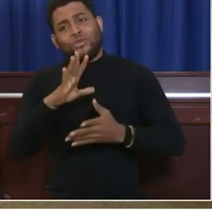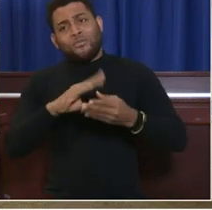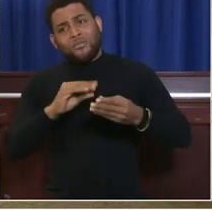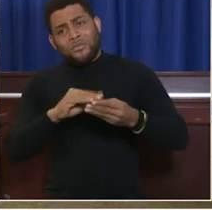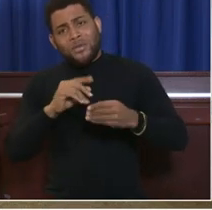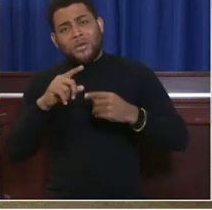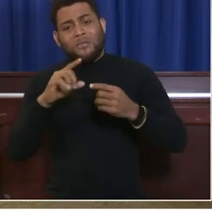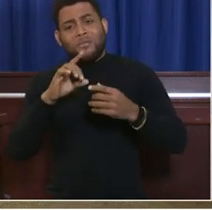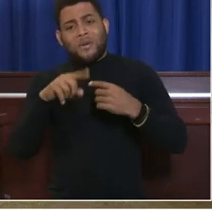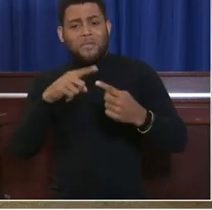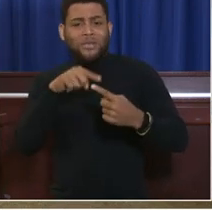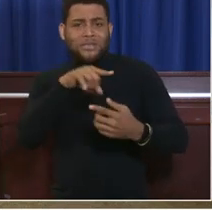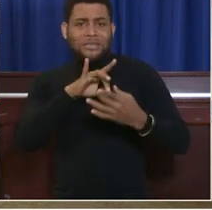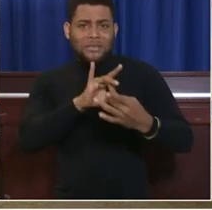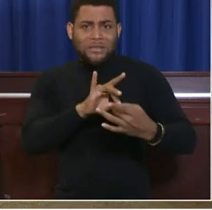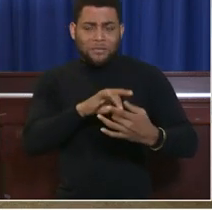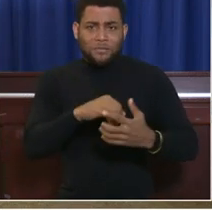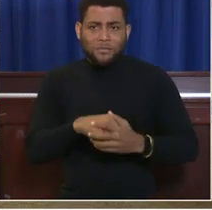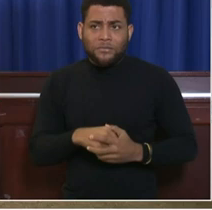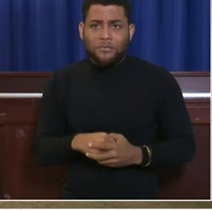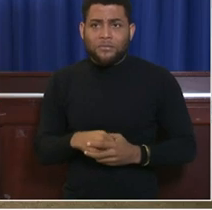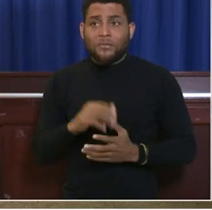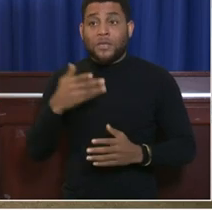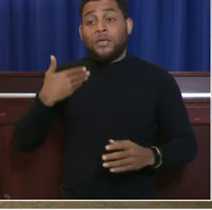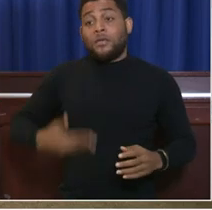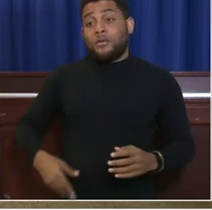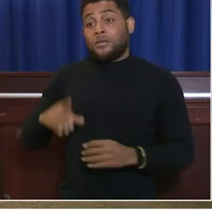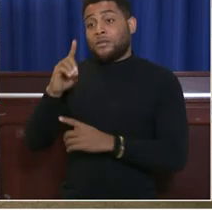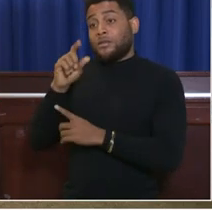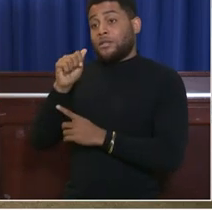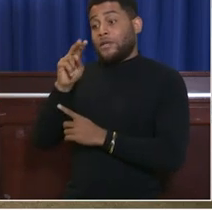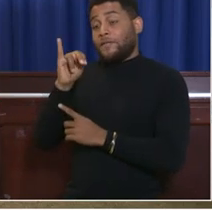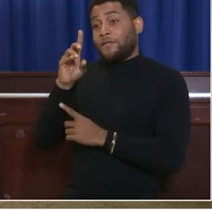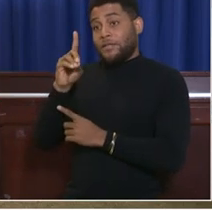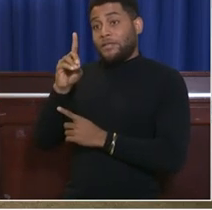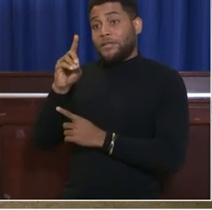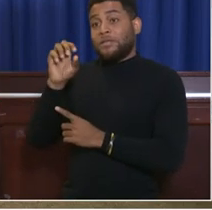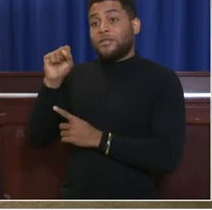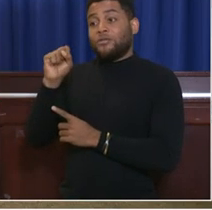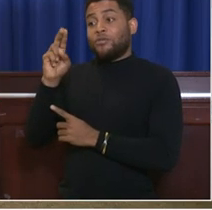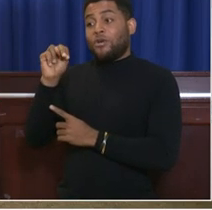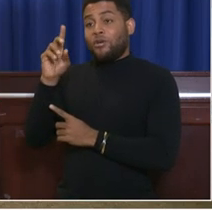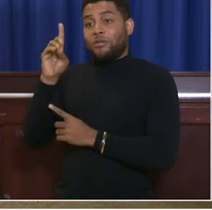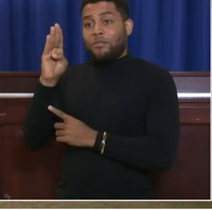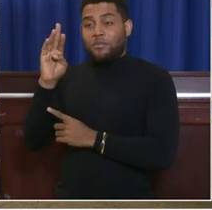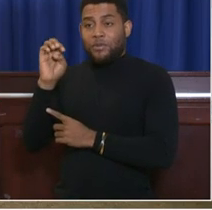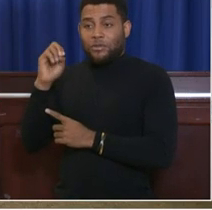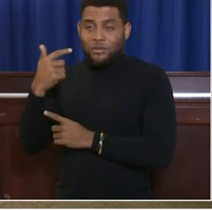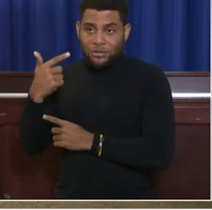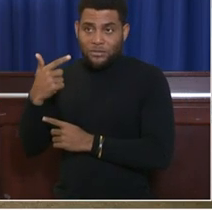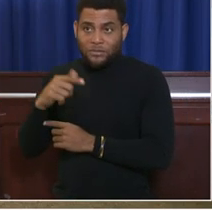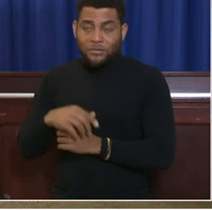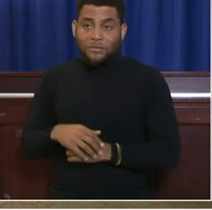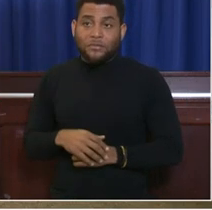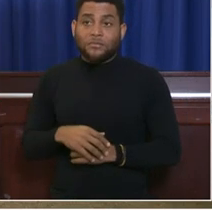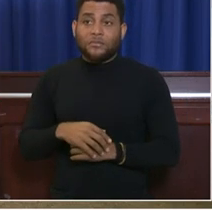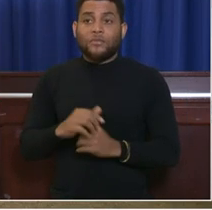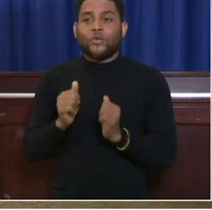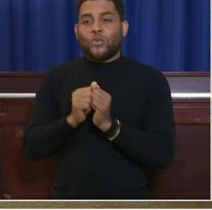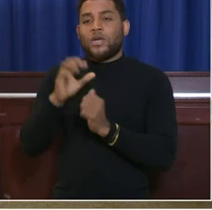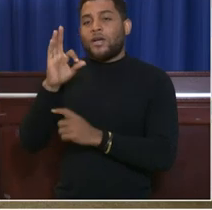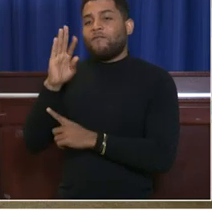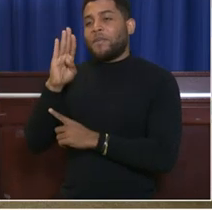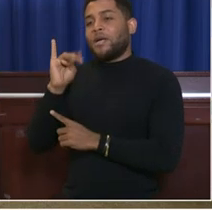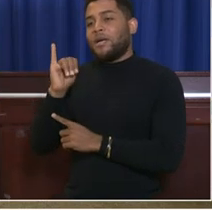Assistant Director in charge of the FBI Washington Field Office. And I appreciate the opportunity to be here today alongside